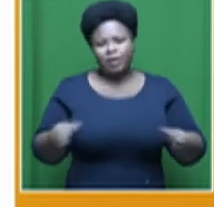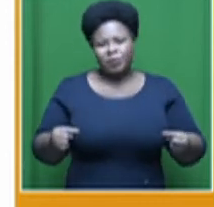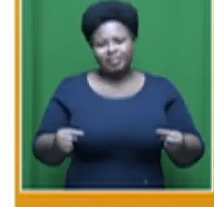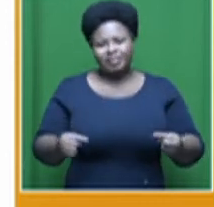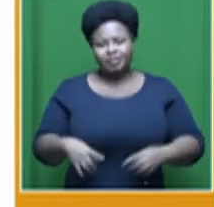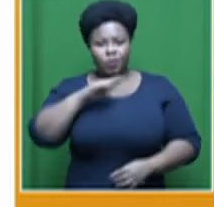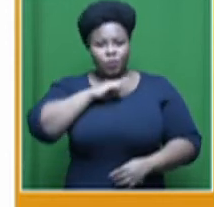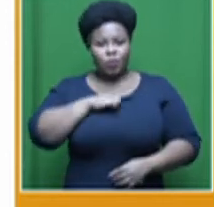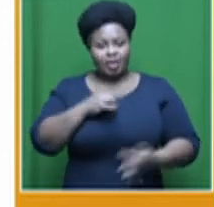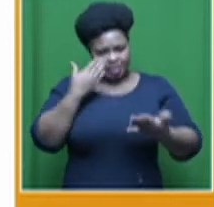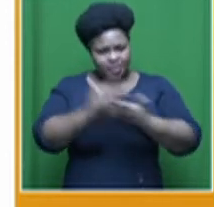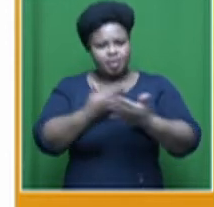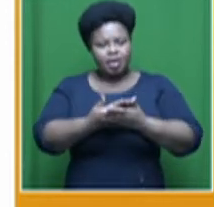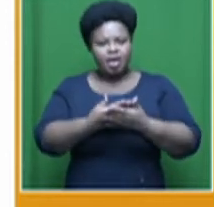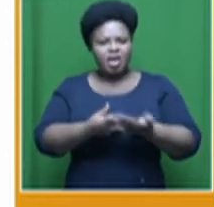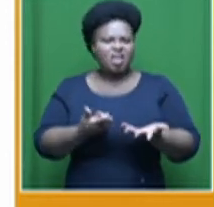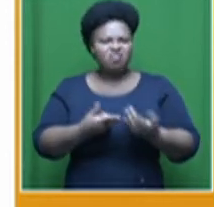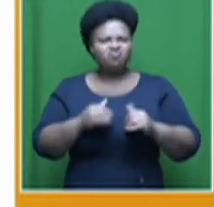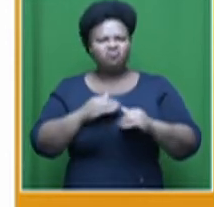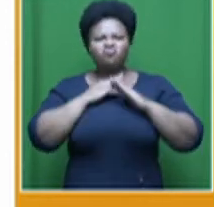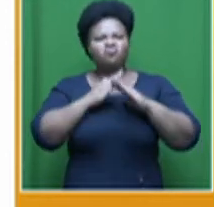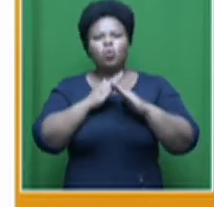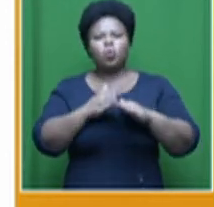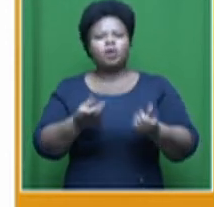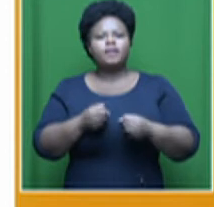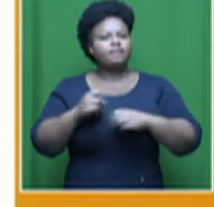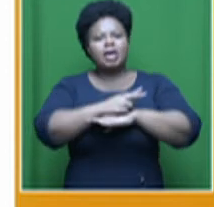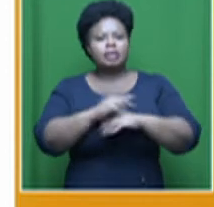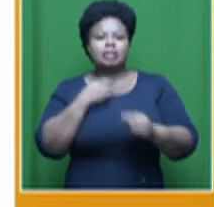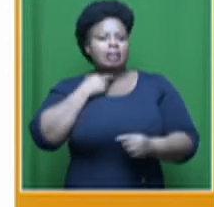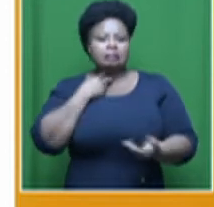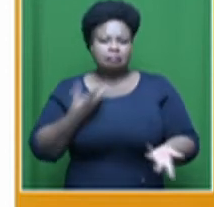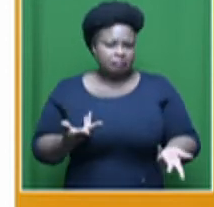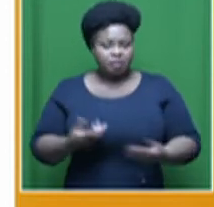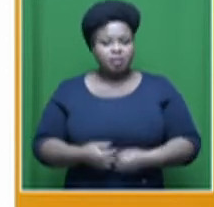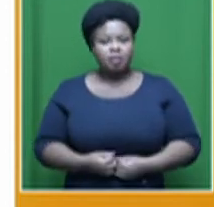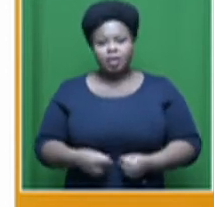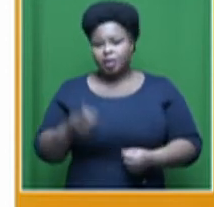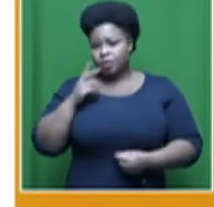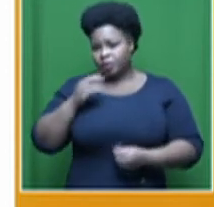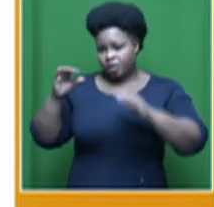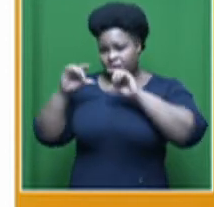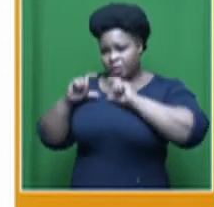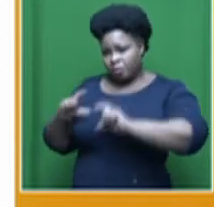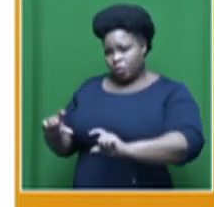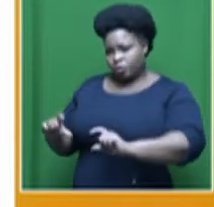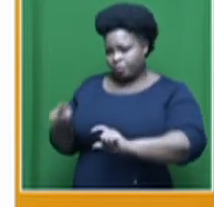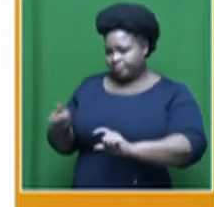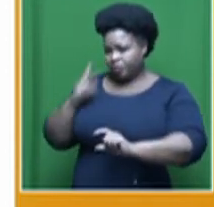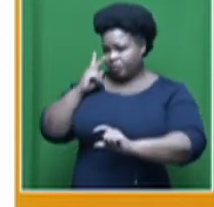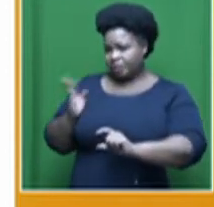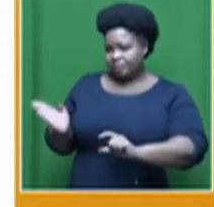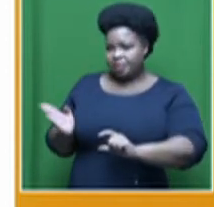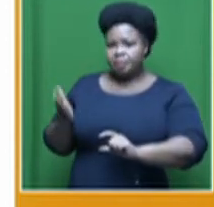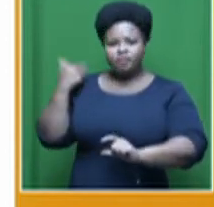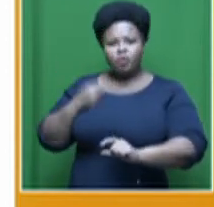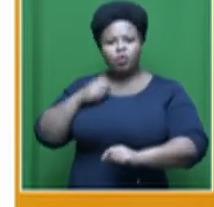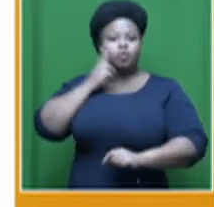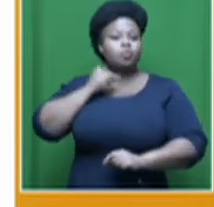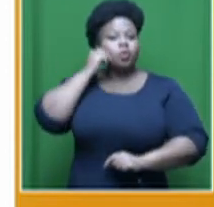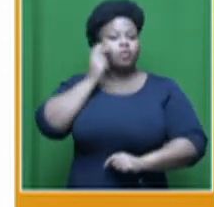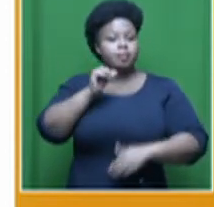of neutralizing the activity of the virus. What you see at the bottom is the different variants that have been circulating. And as I mentioned, from